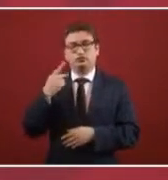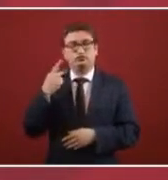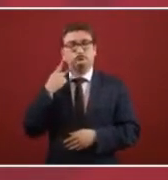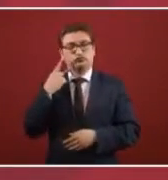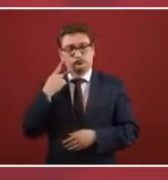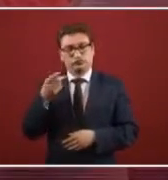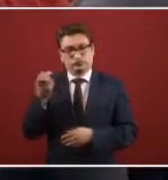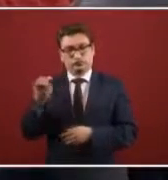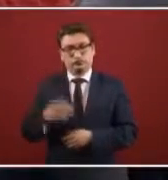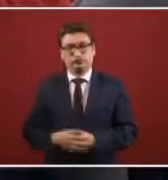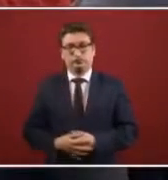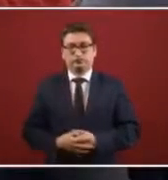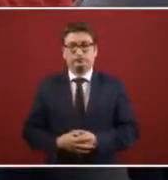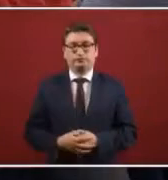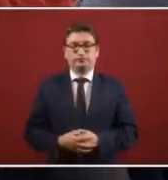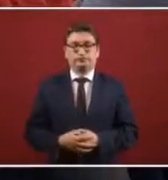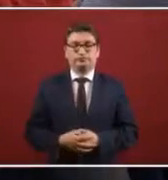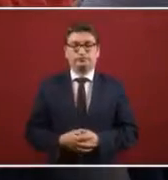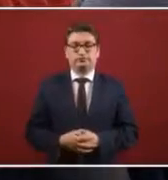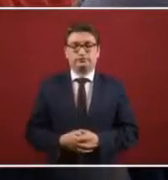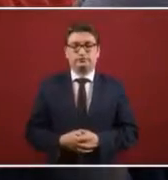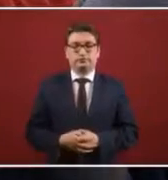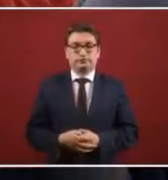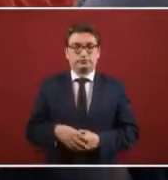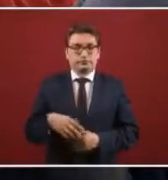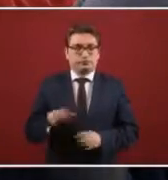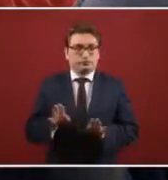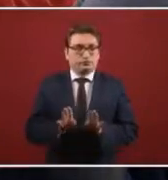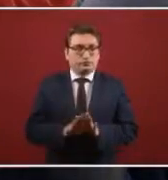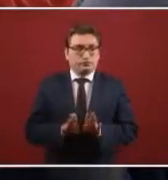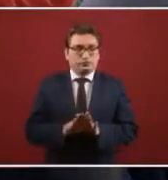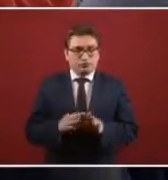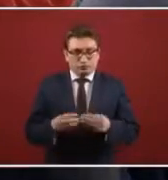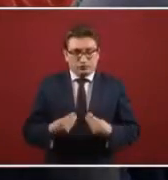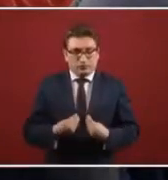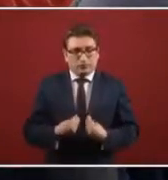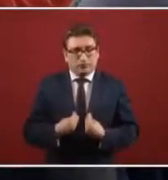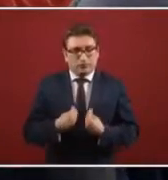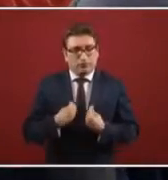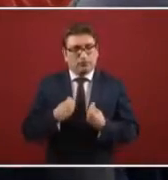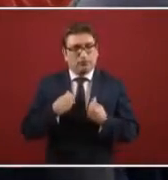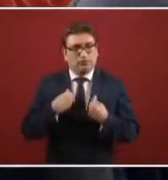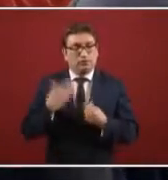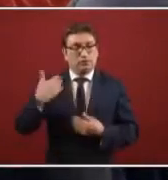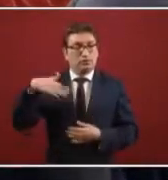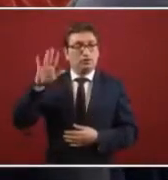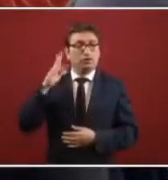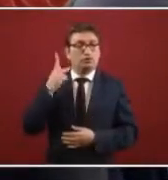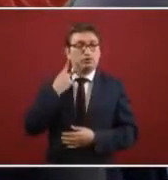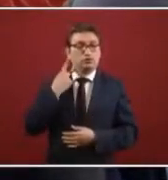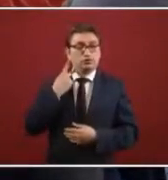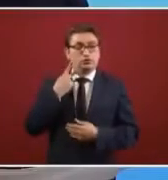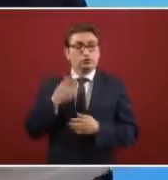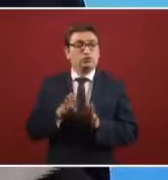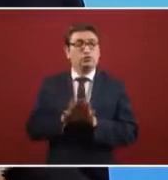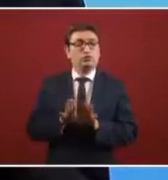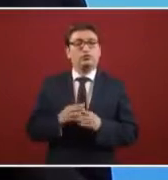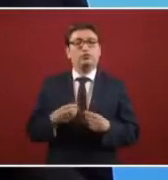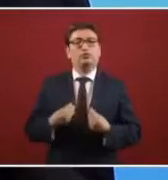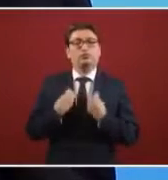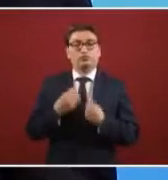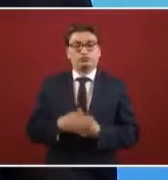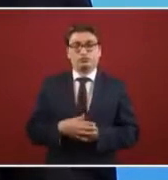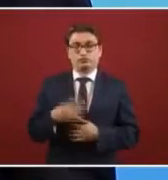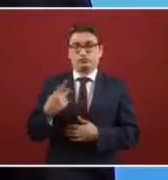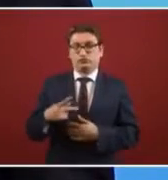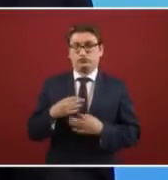mucho antes. Pues, ¿cómo Way vivían before. So how did they live, los políticos? these politicians? ¿Cómo viven? How do